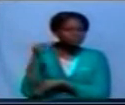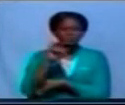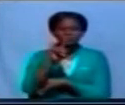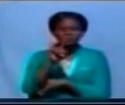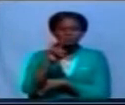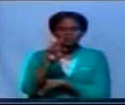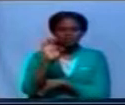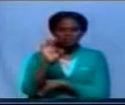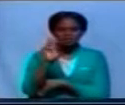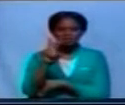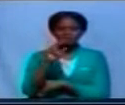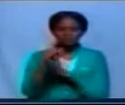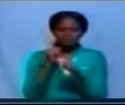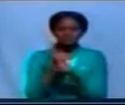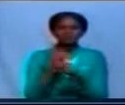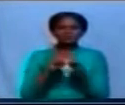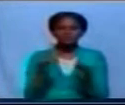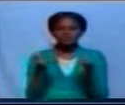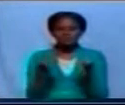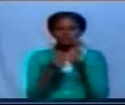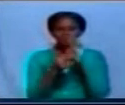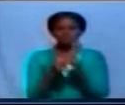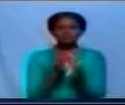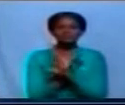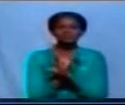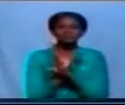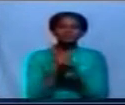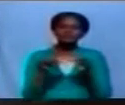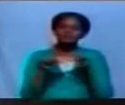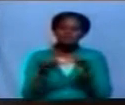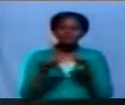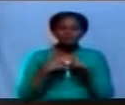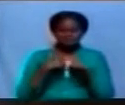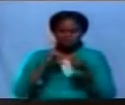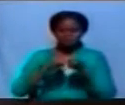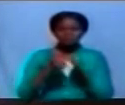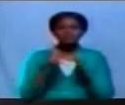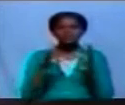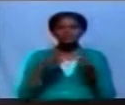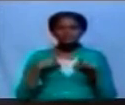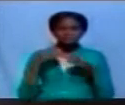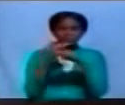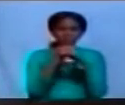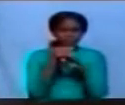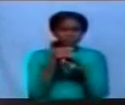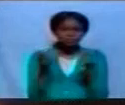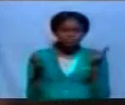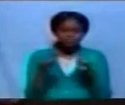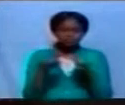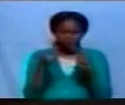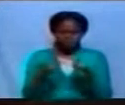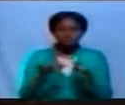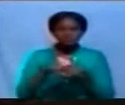92 years. But statistics show that Zambia still lags far behind in achieving acceptable standards when it comes